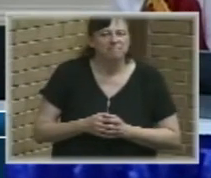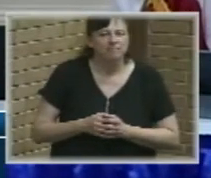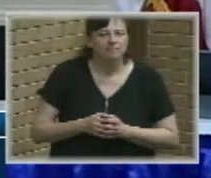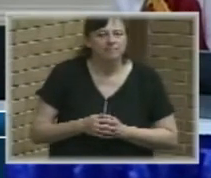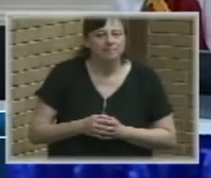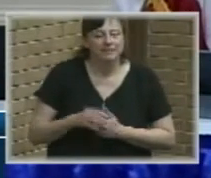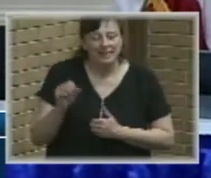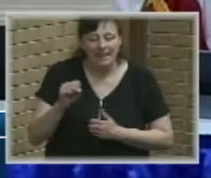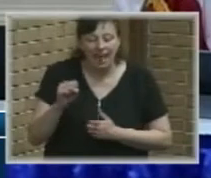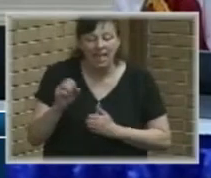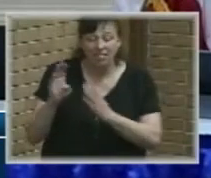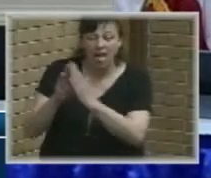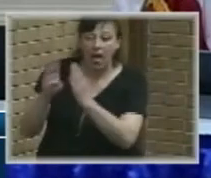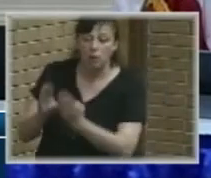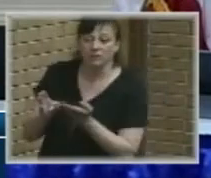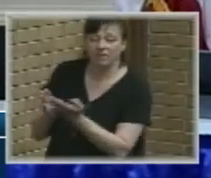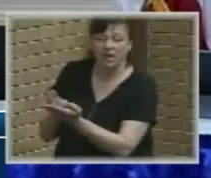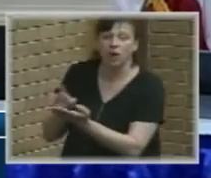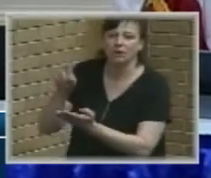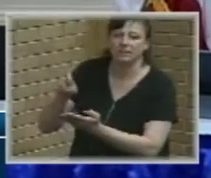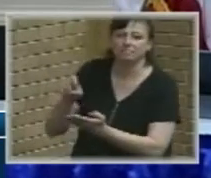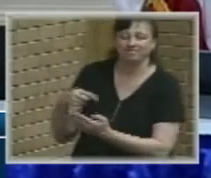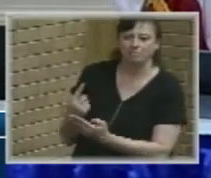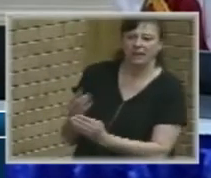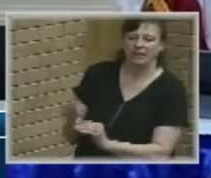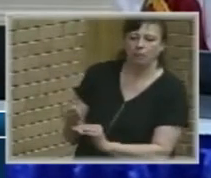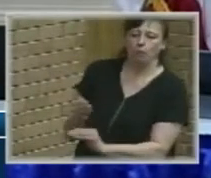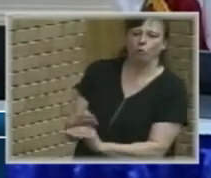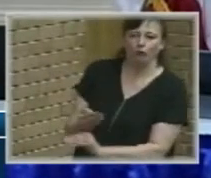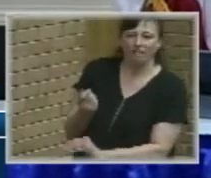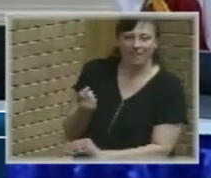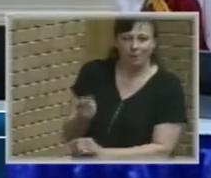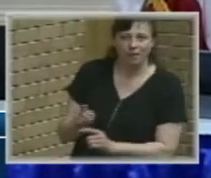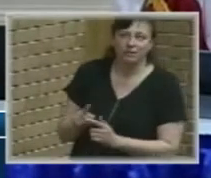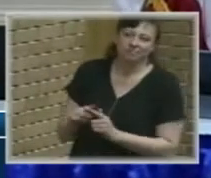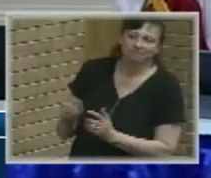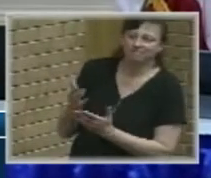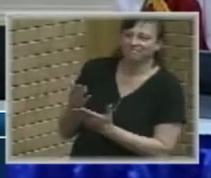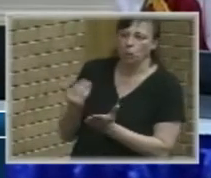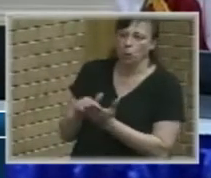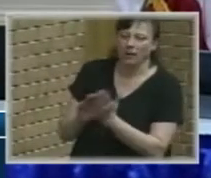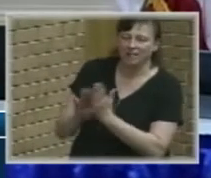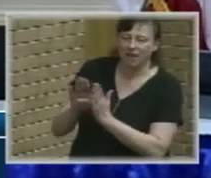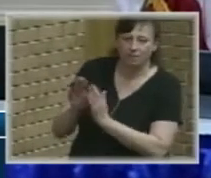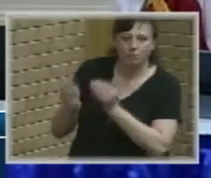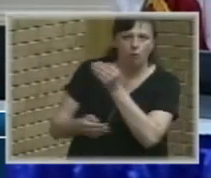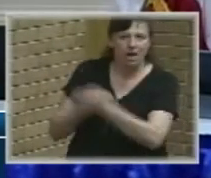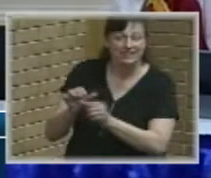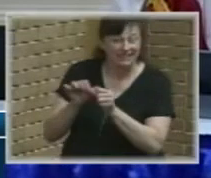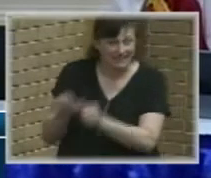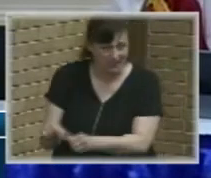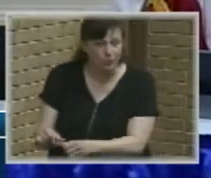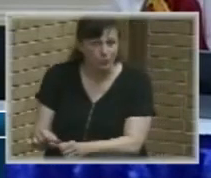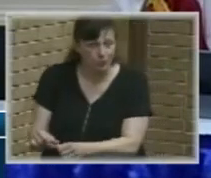yes, the house has been improved, and obviously as the redevelopment process continues,